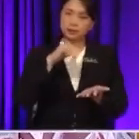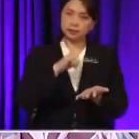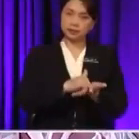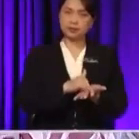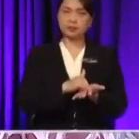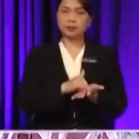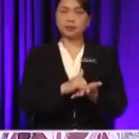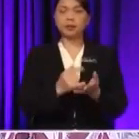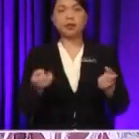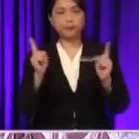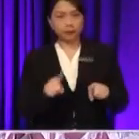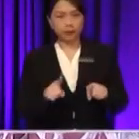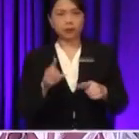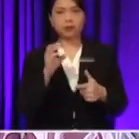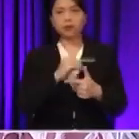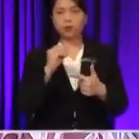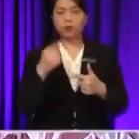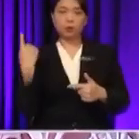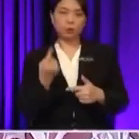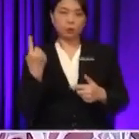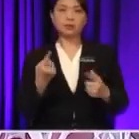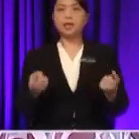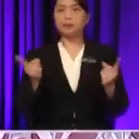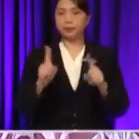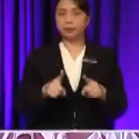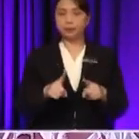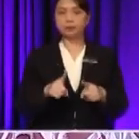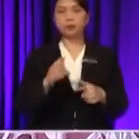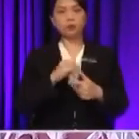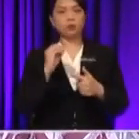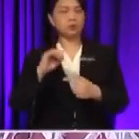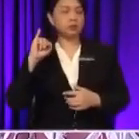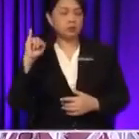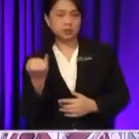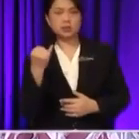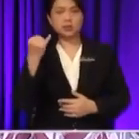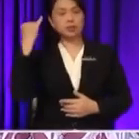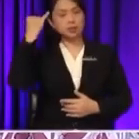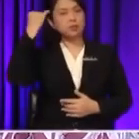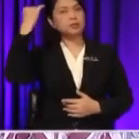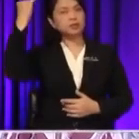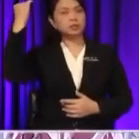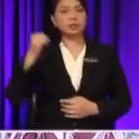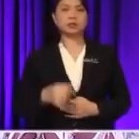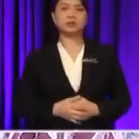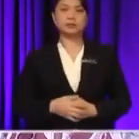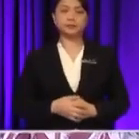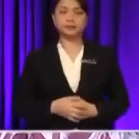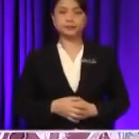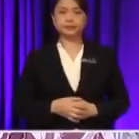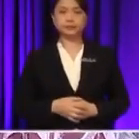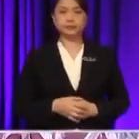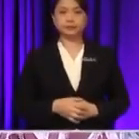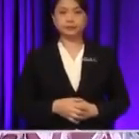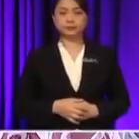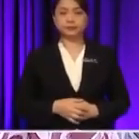always happening, or does it describes an imaginary situation. So writing someone a text is actually a daily occasion. We